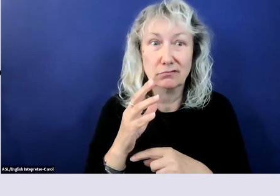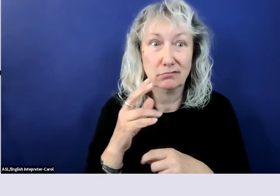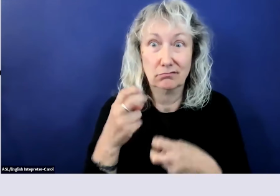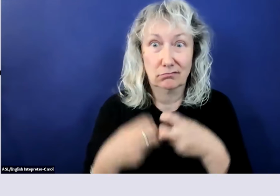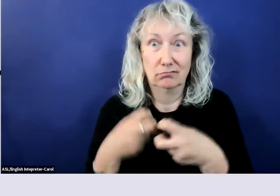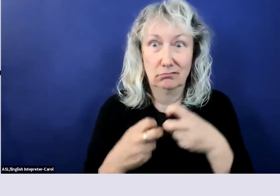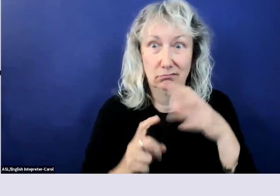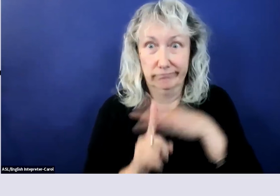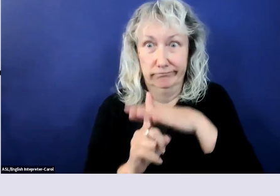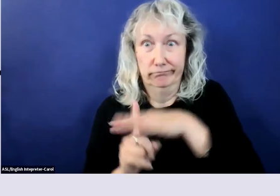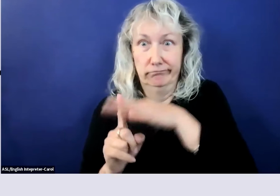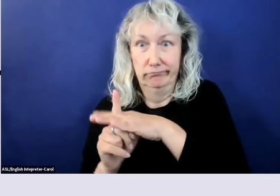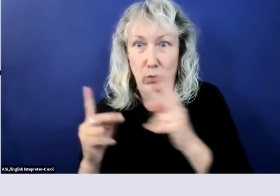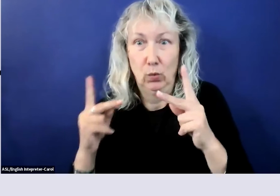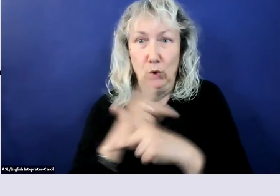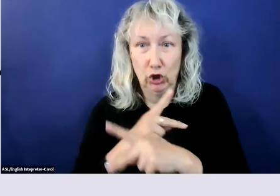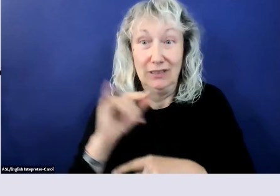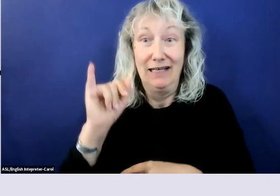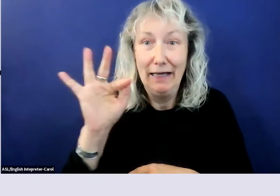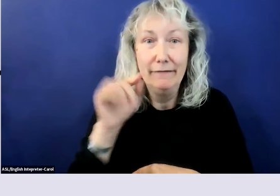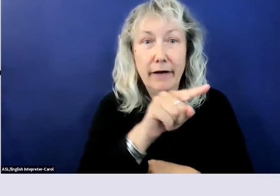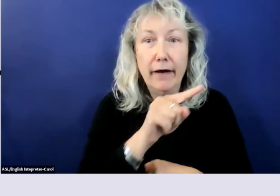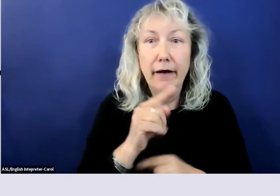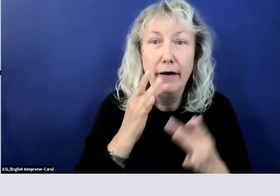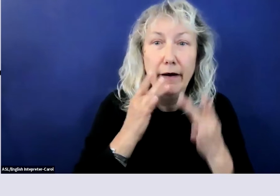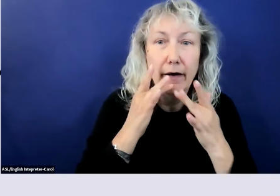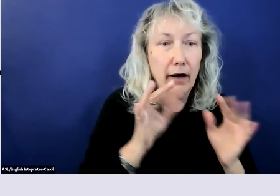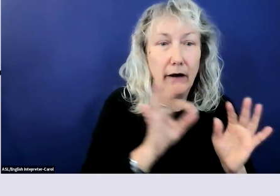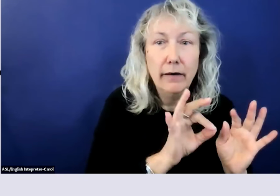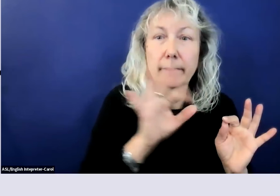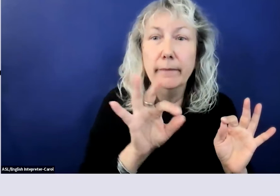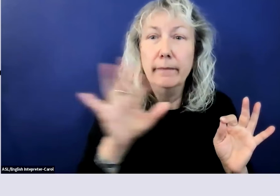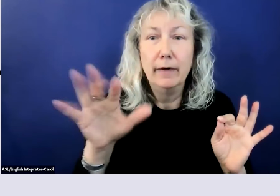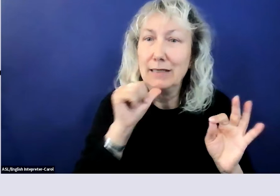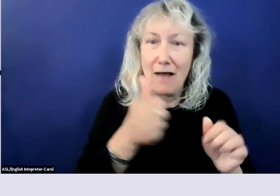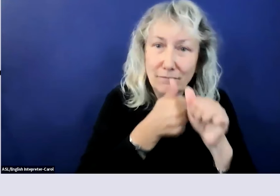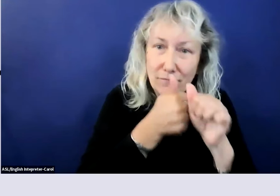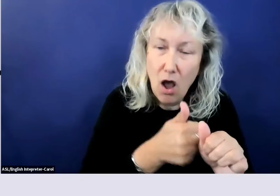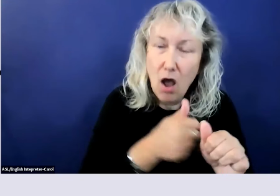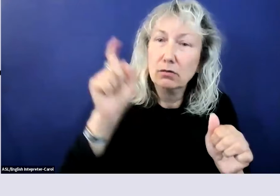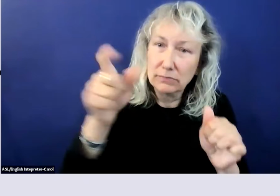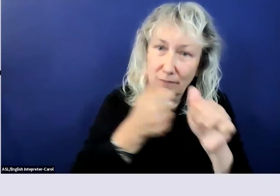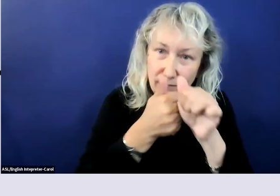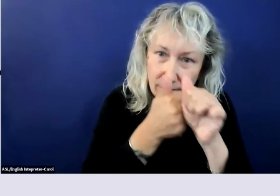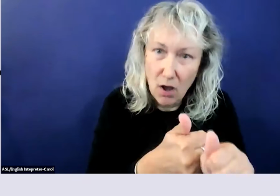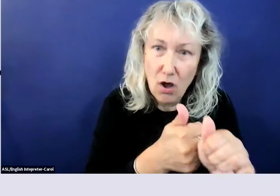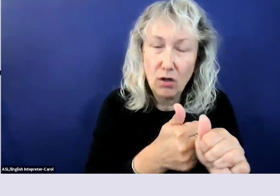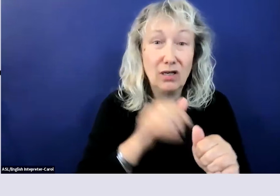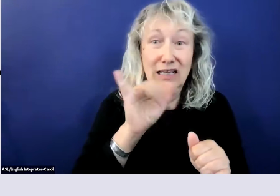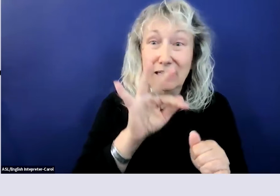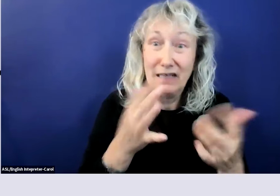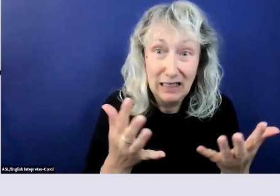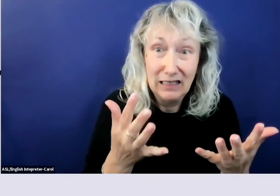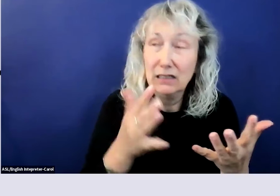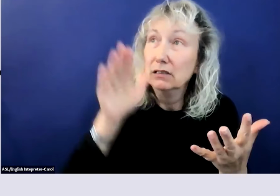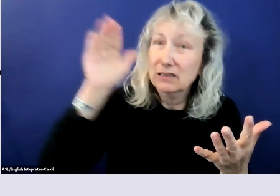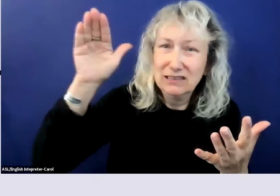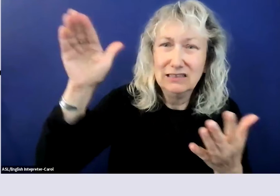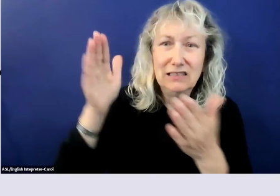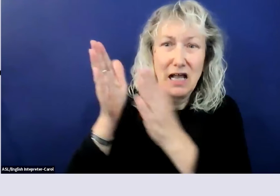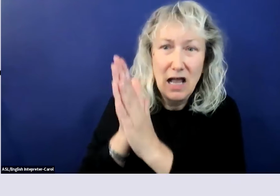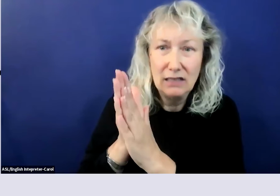I strongly encourage you to consult a healthcare provider for guidance. Your primary care provider